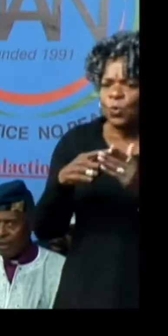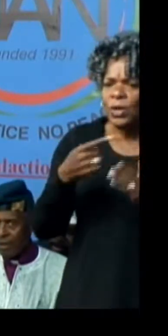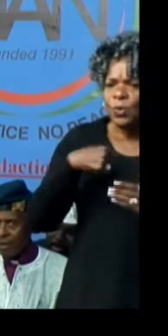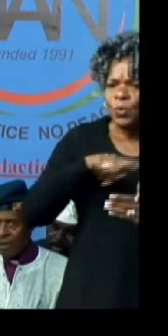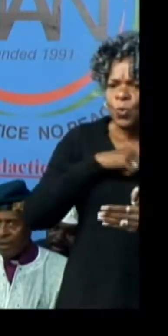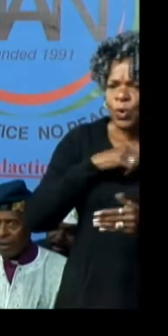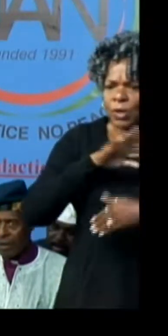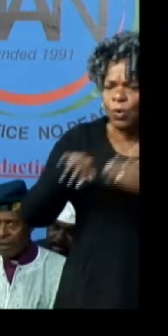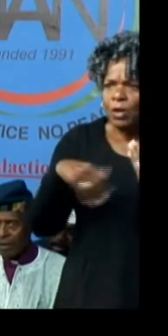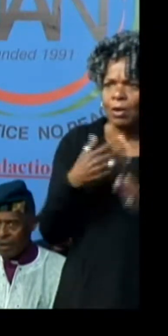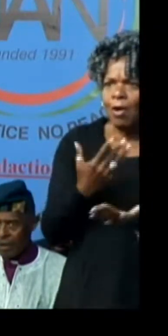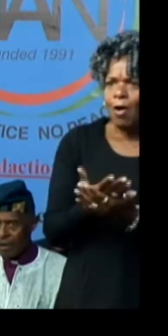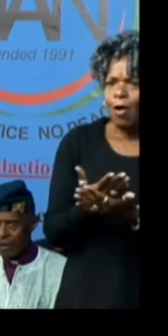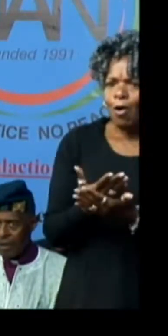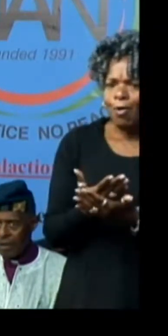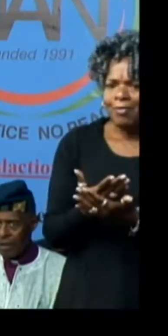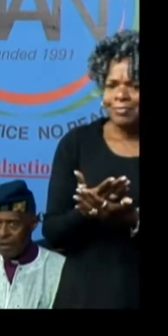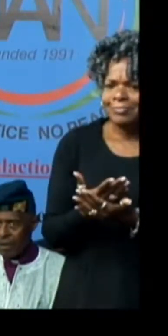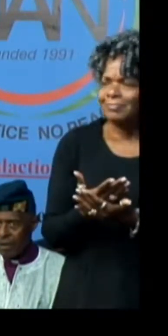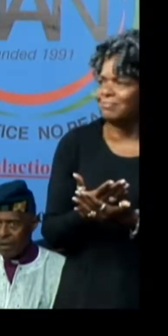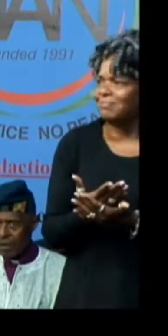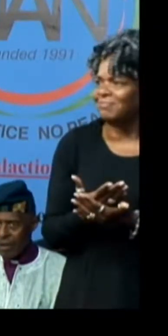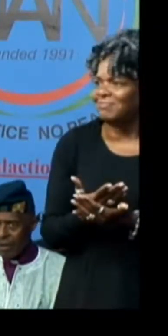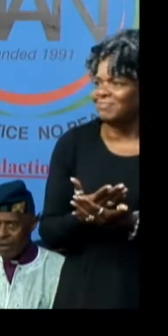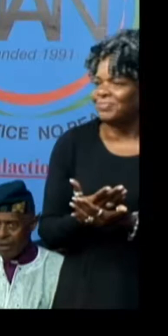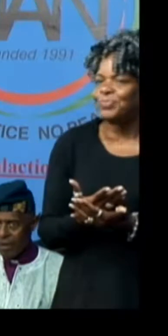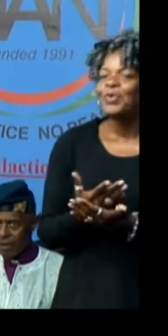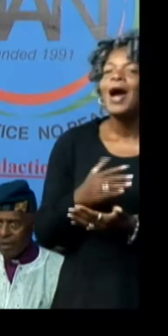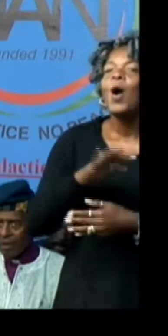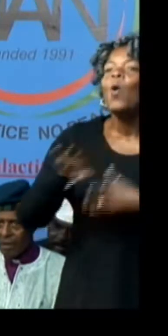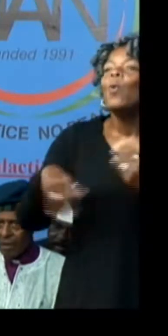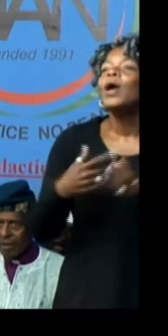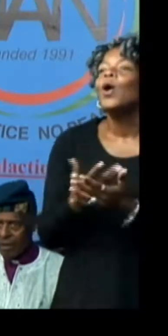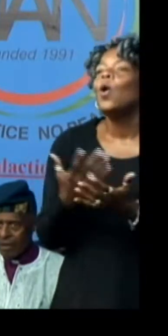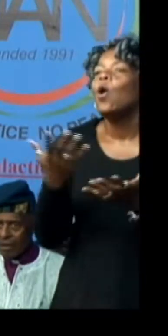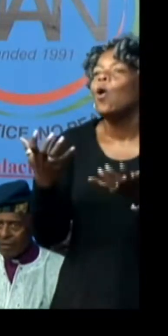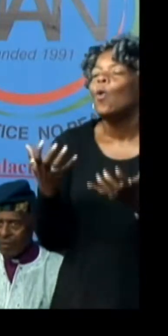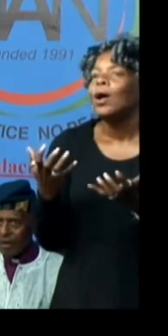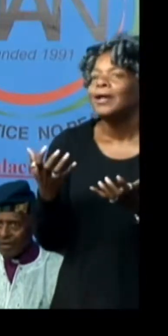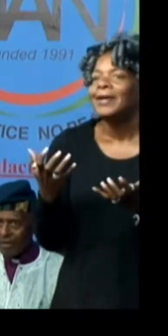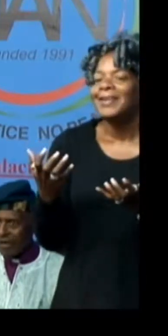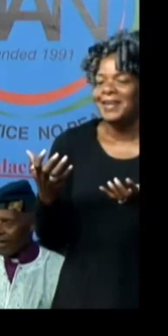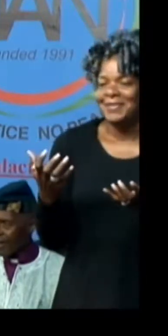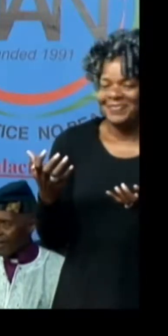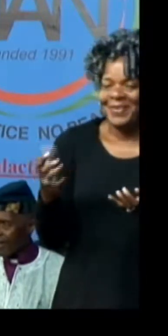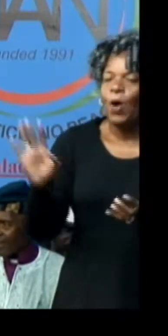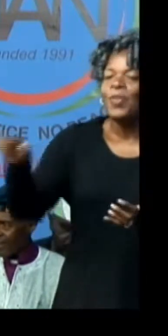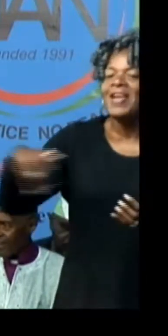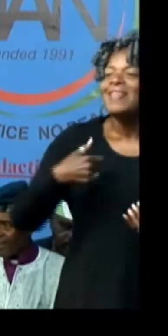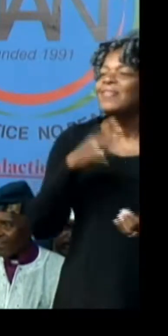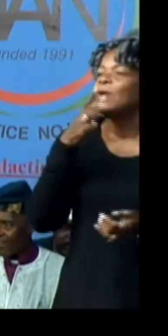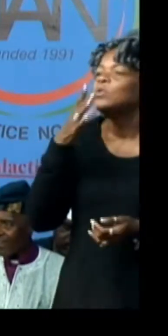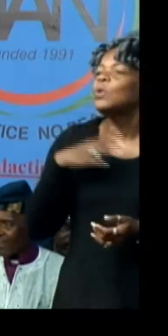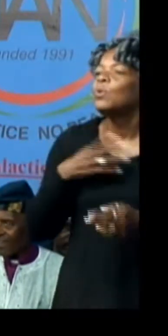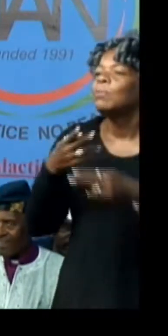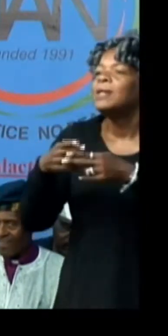to get out of the way for who had to hold Mrs. Chisholm's pocketbook while she was speaking.